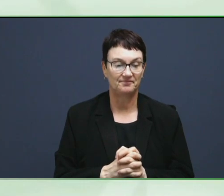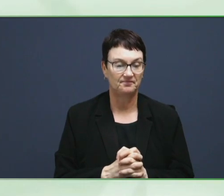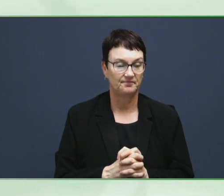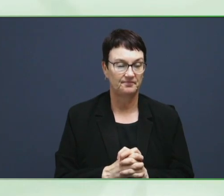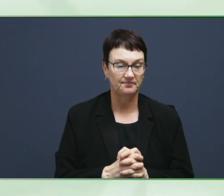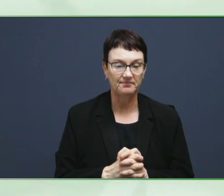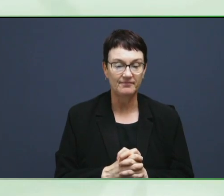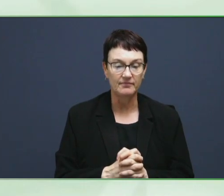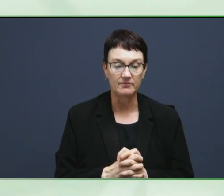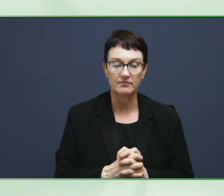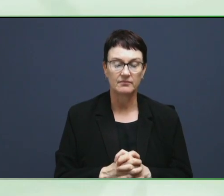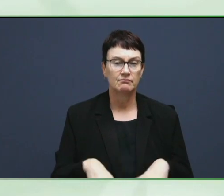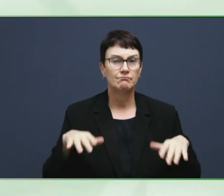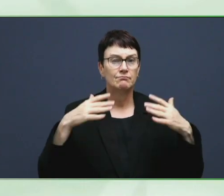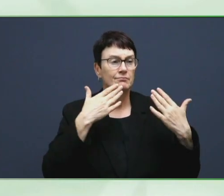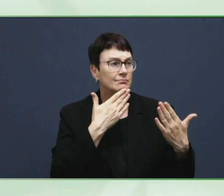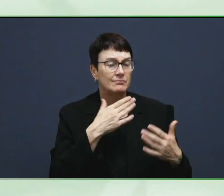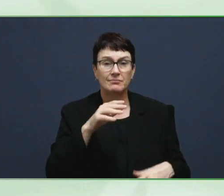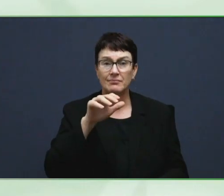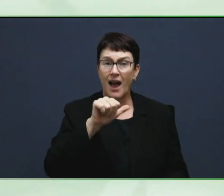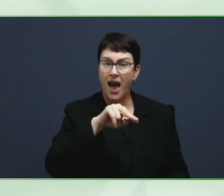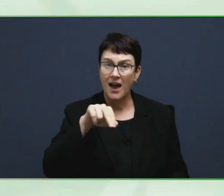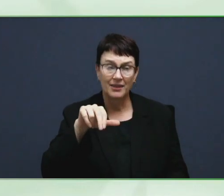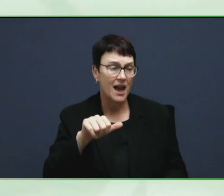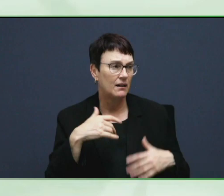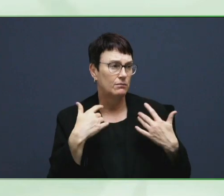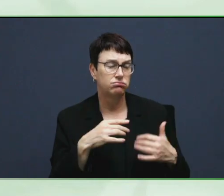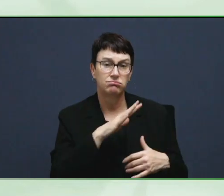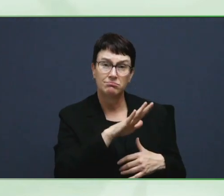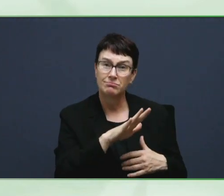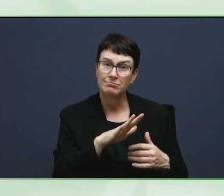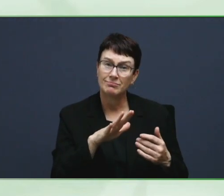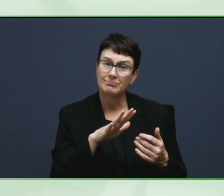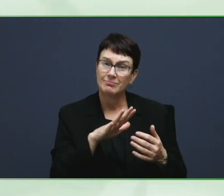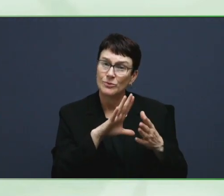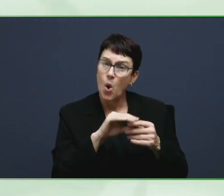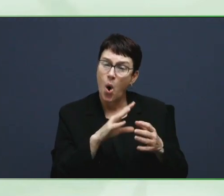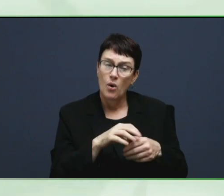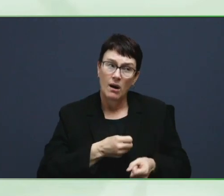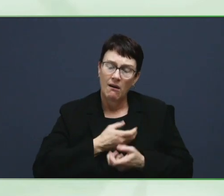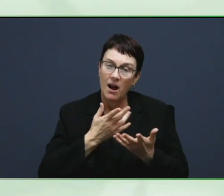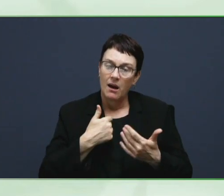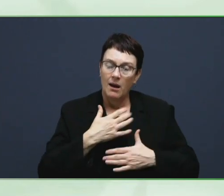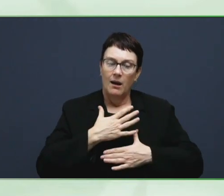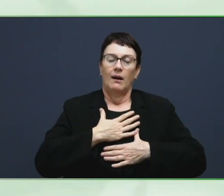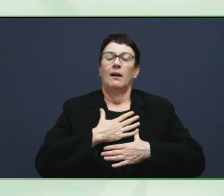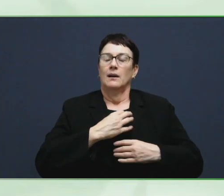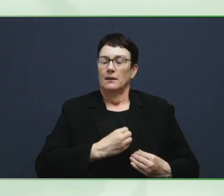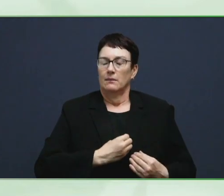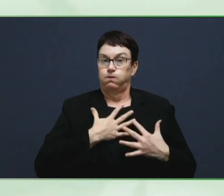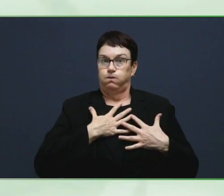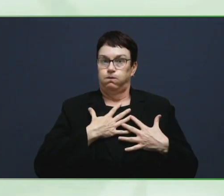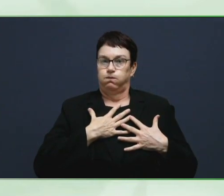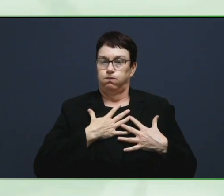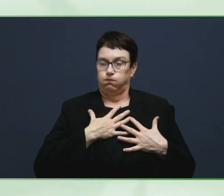Anna, thank you so much for sharing your story with us. That was truly inspiring, and I think this is exactly why we need to get